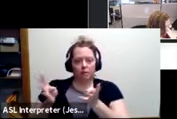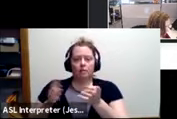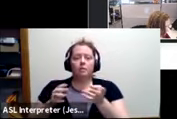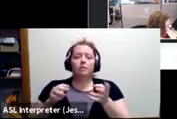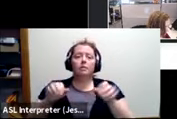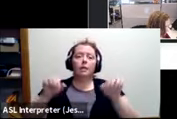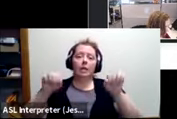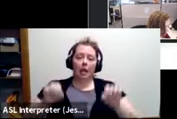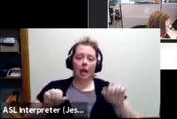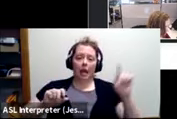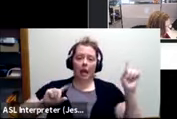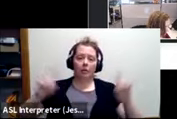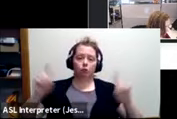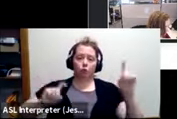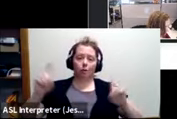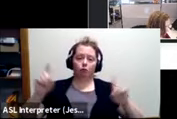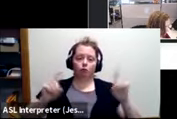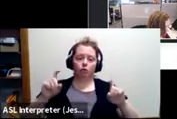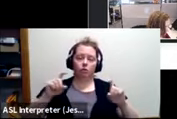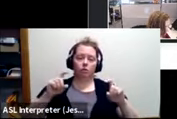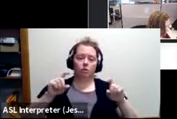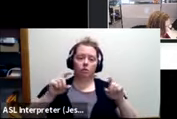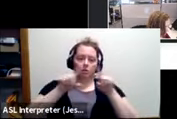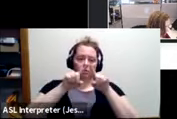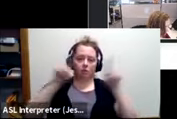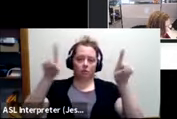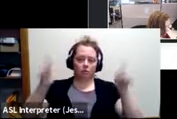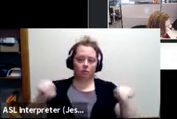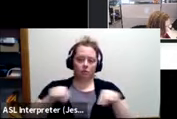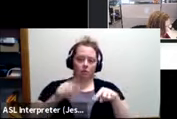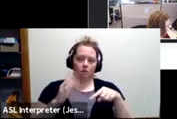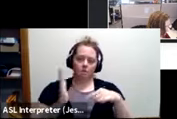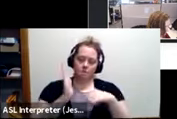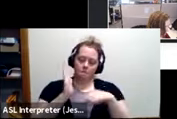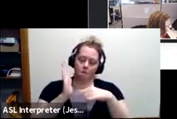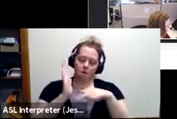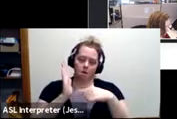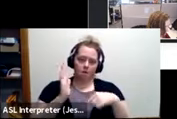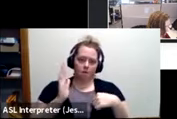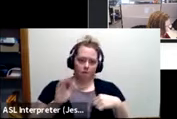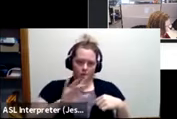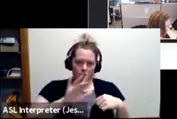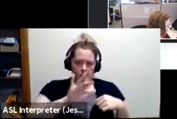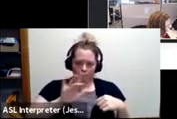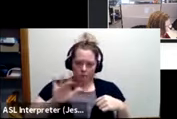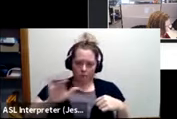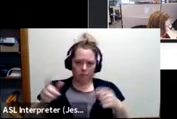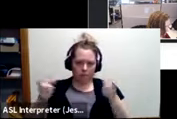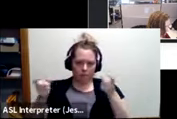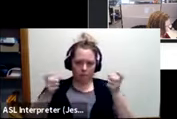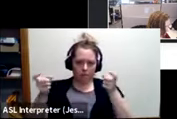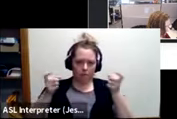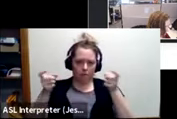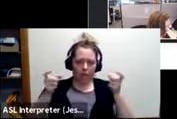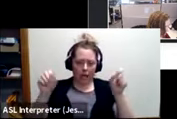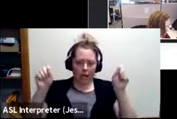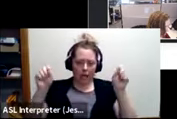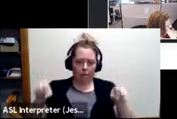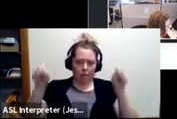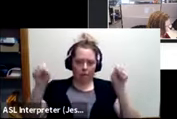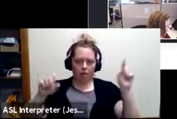the Q&A button that's at the bottom of your control panel. And during the slide share, you're going to see that the ASL